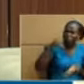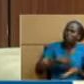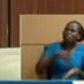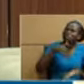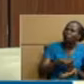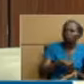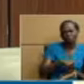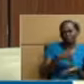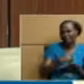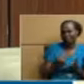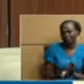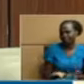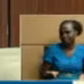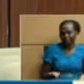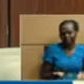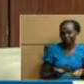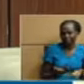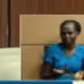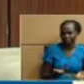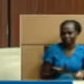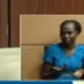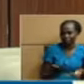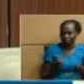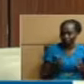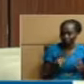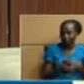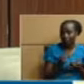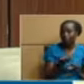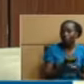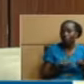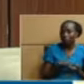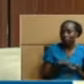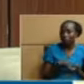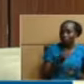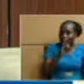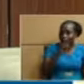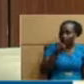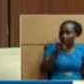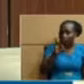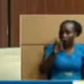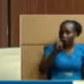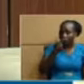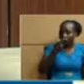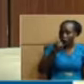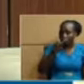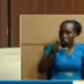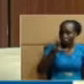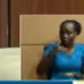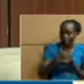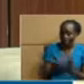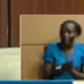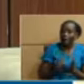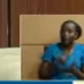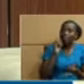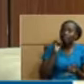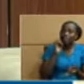of participating labor force in the economy. The informal sector alone has over 13 million workers who are not